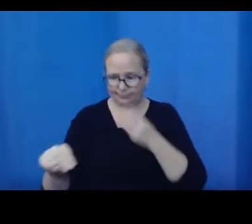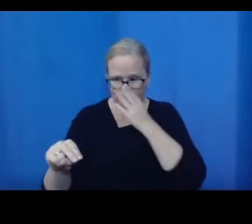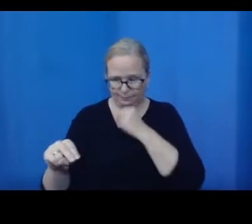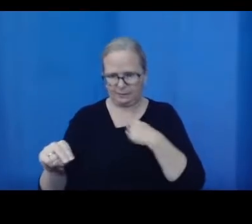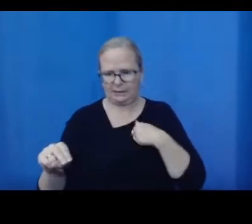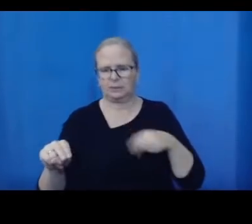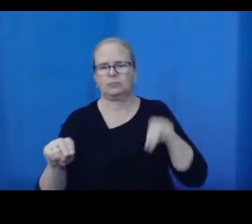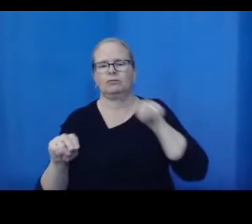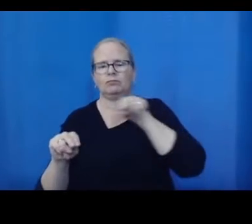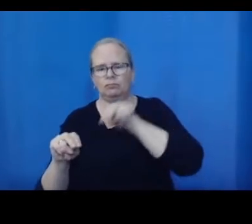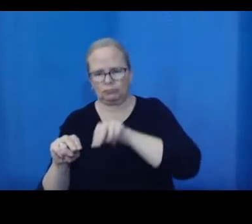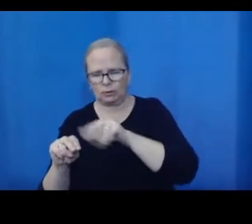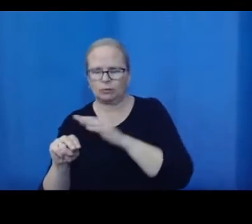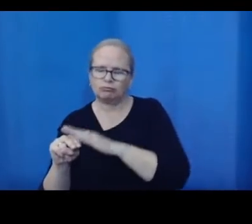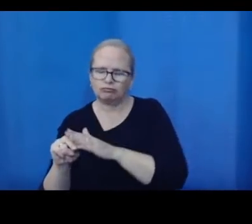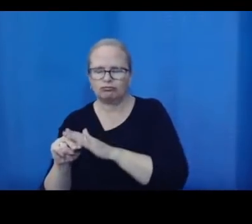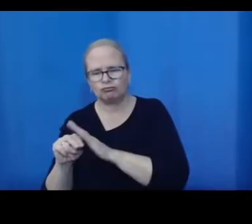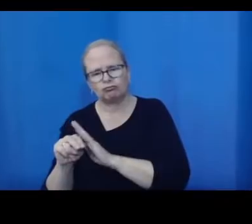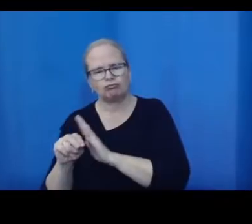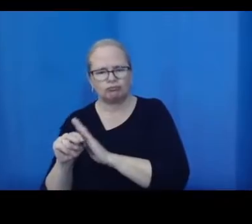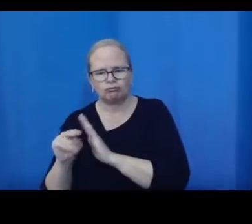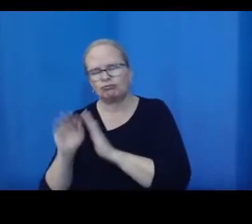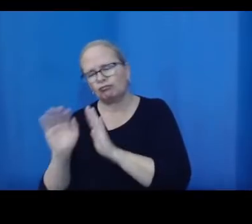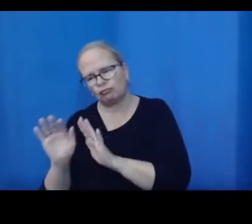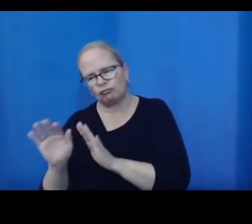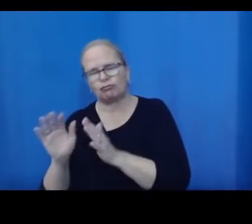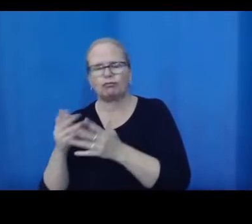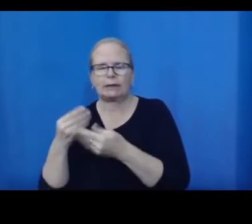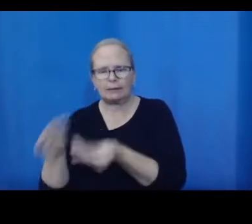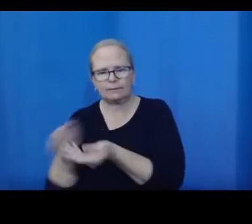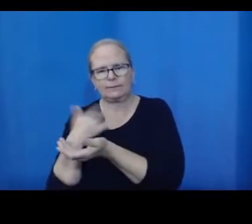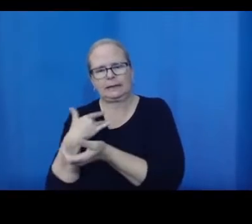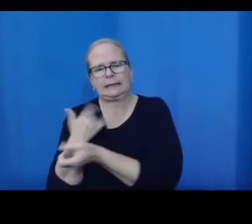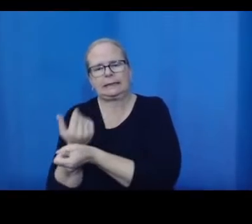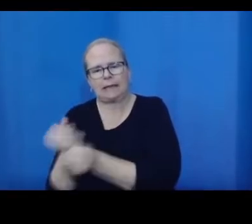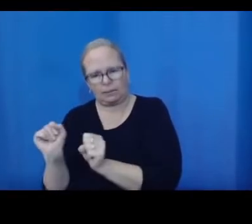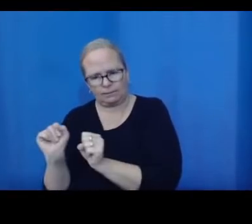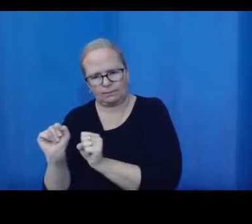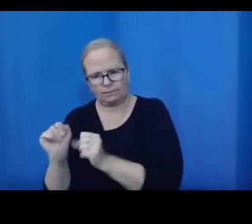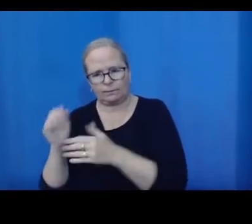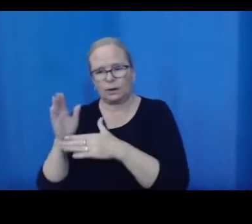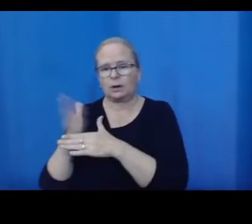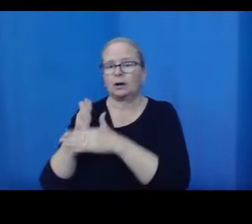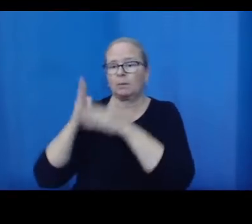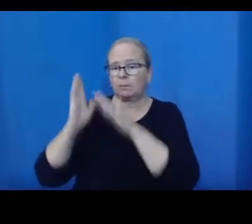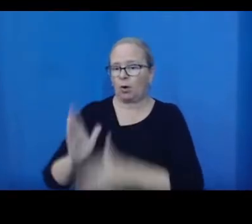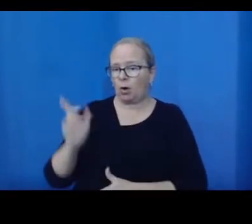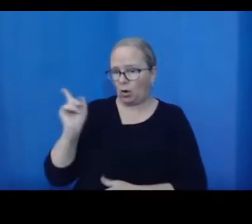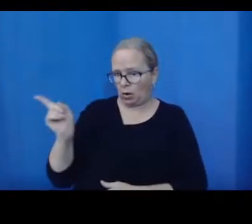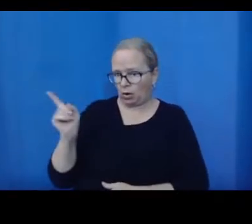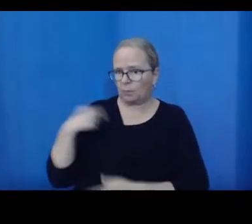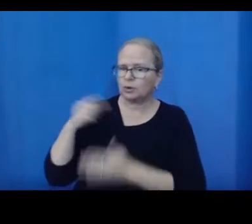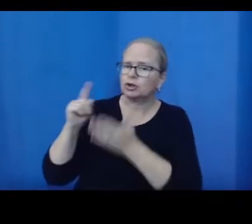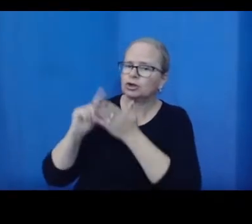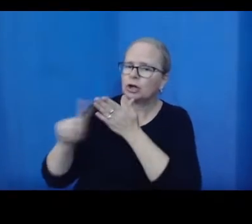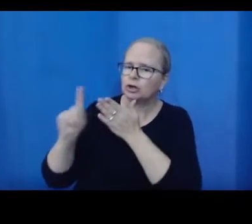in regularly throughout the day and saying, like, what do you need? And let me help that. If you are busy and you need some food